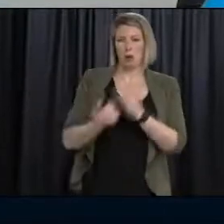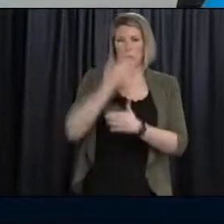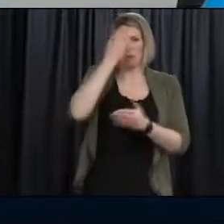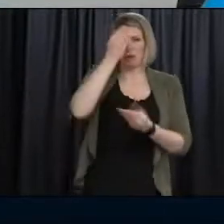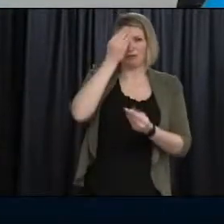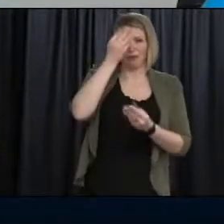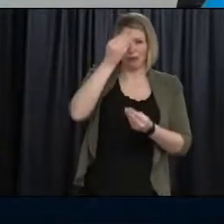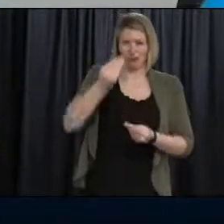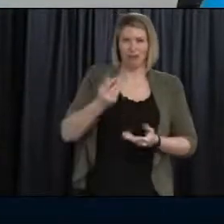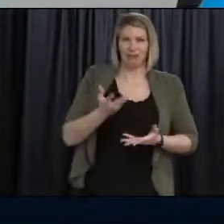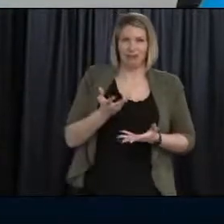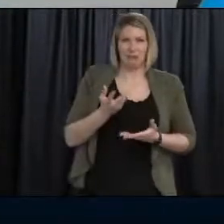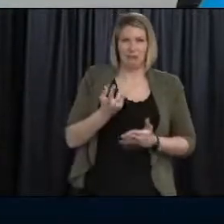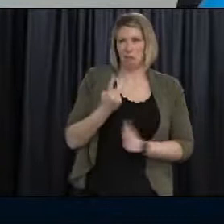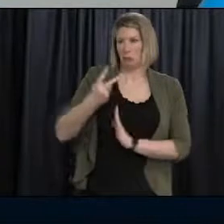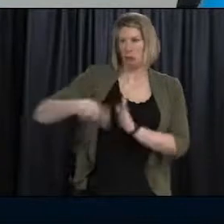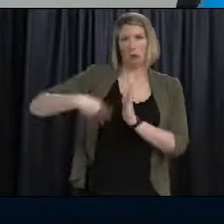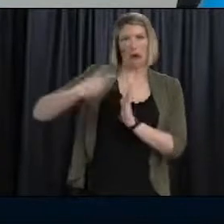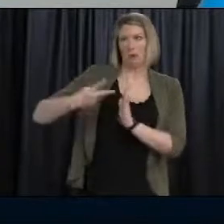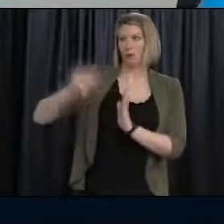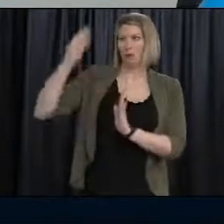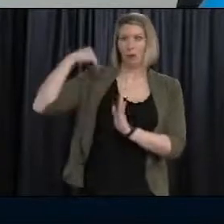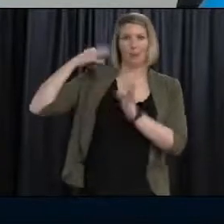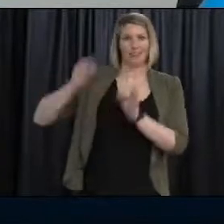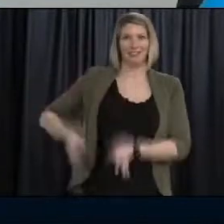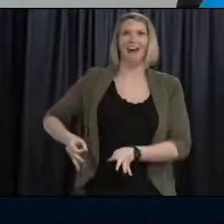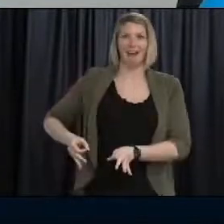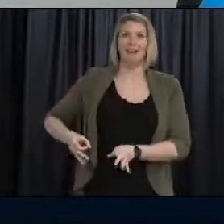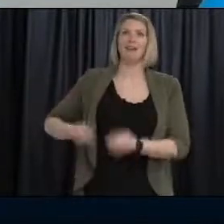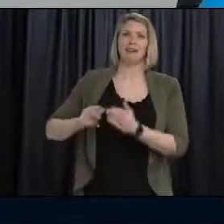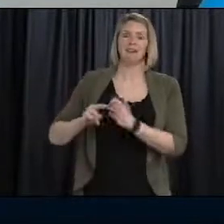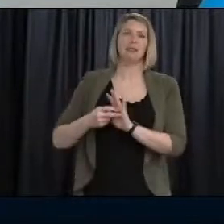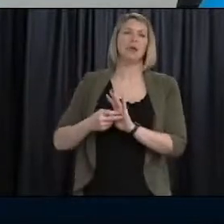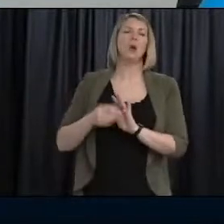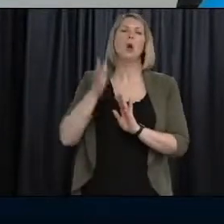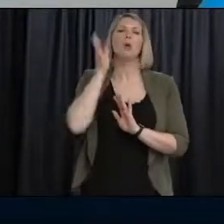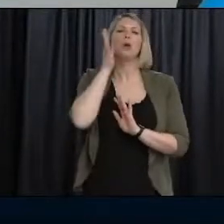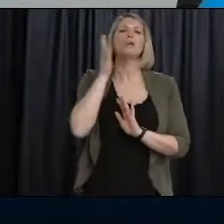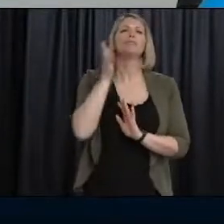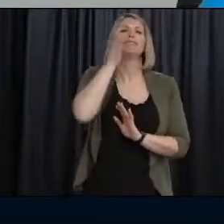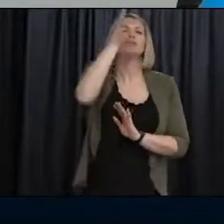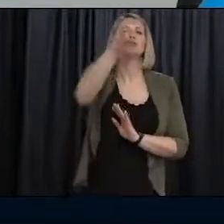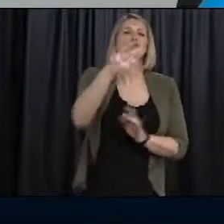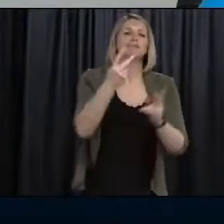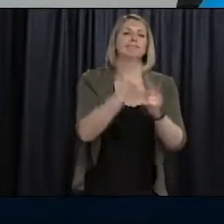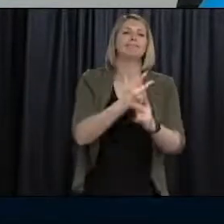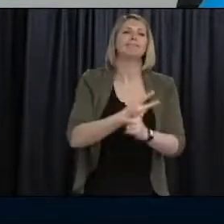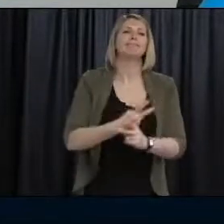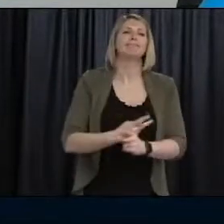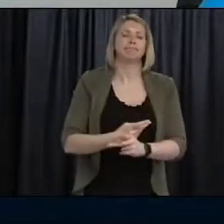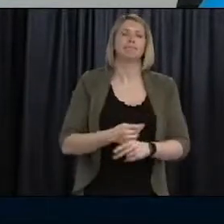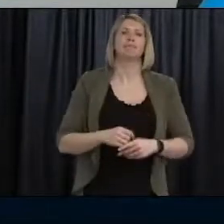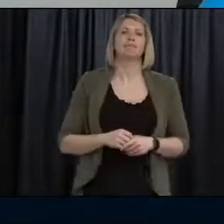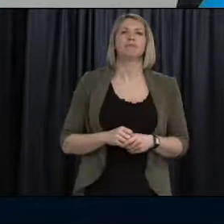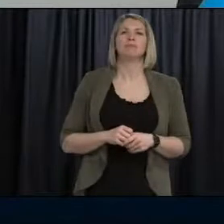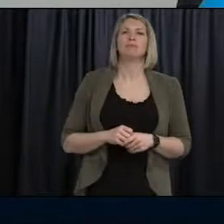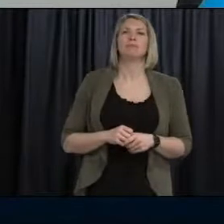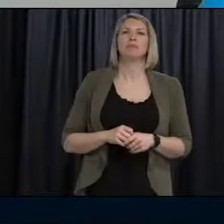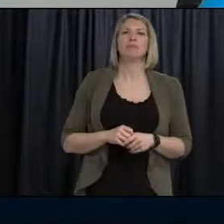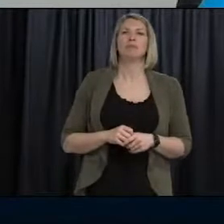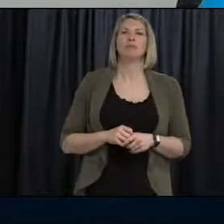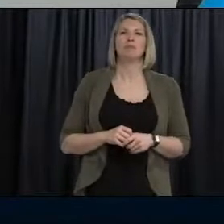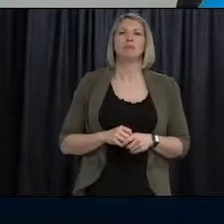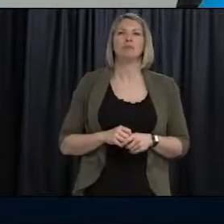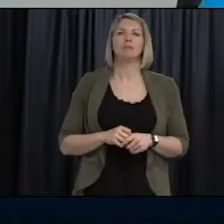we'll have more information about that once that analysis is complete. Well, I'm sorry. I thought Dr. Fitzgerald said the AstraZeneca thing wasn't